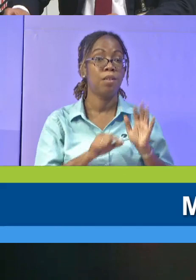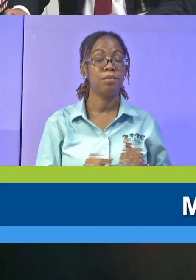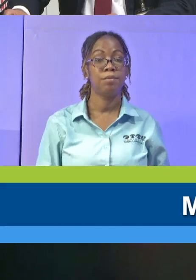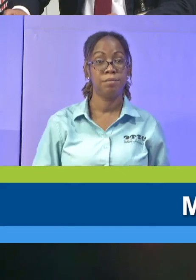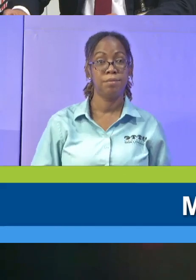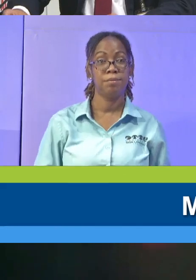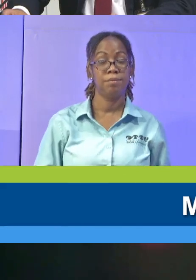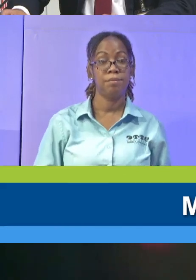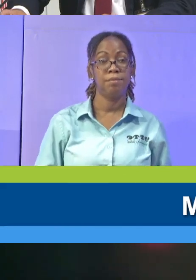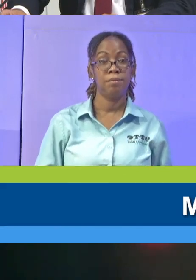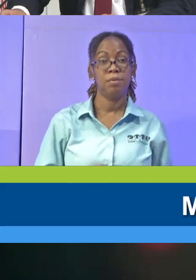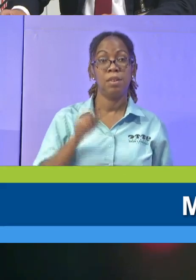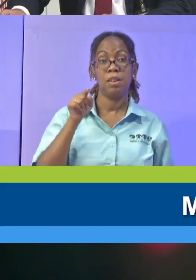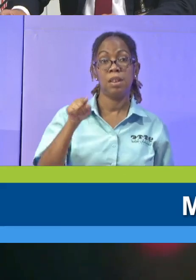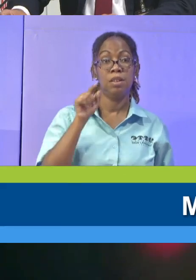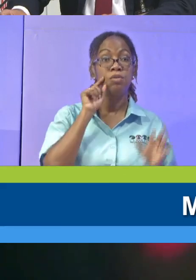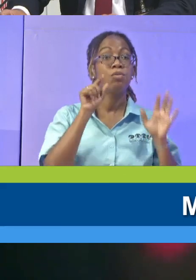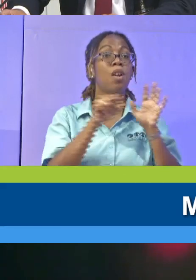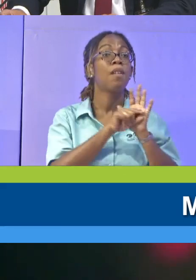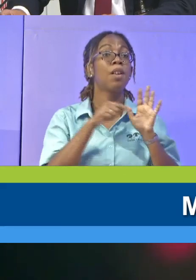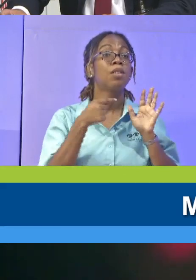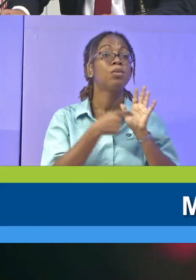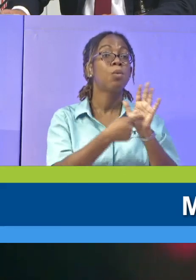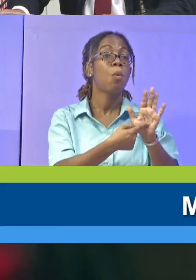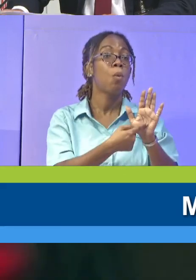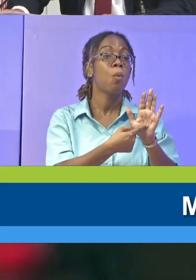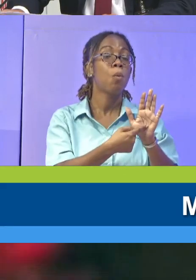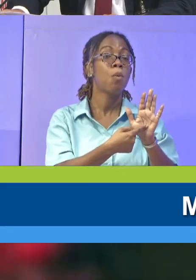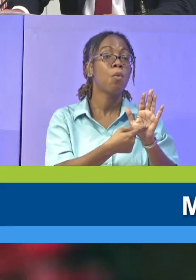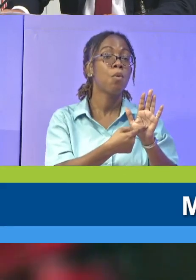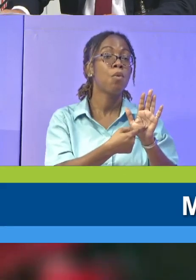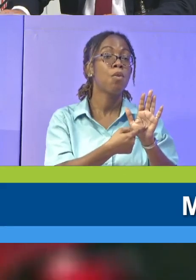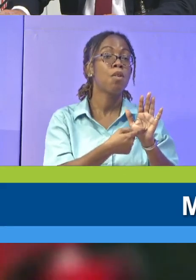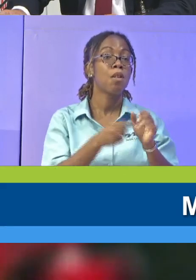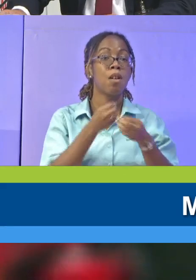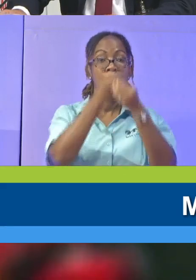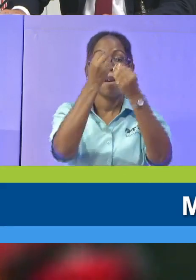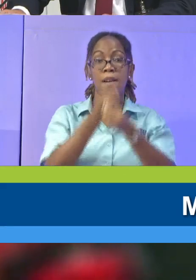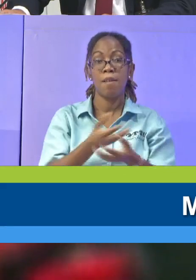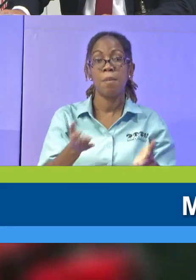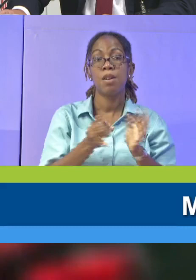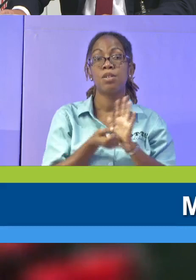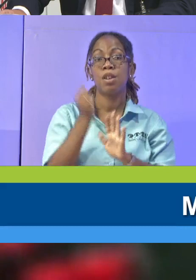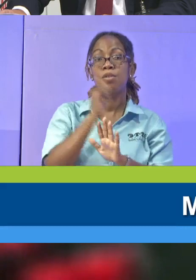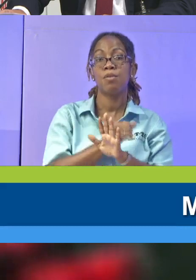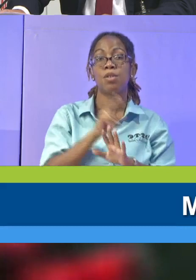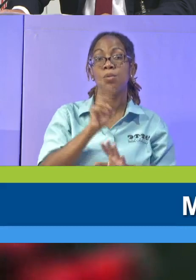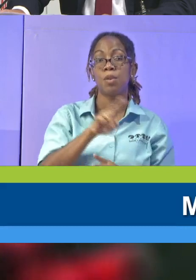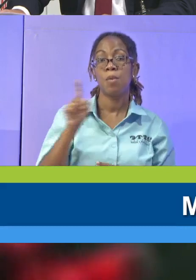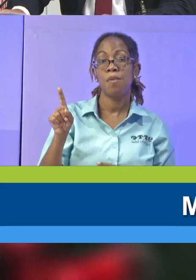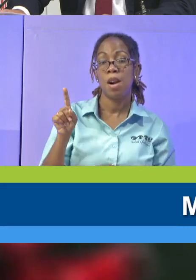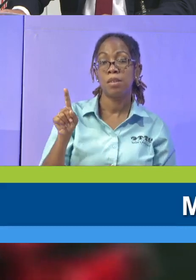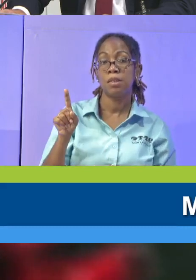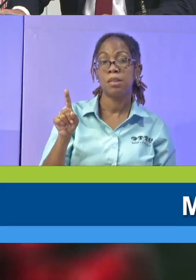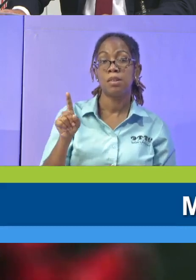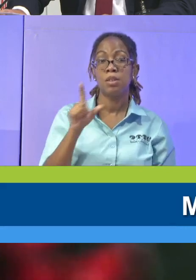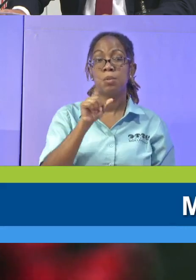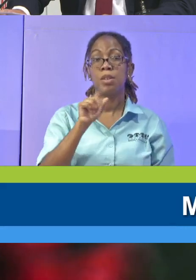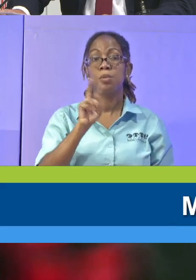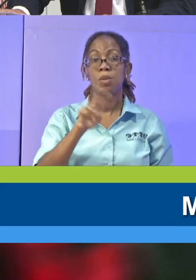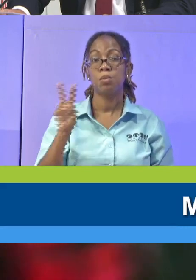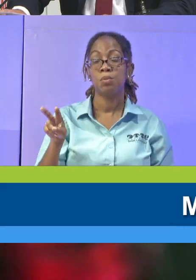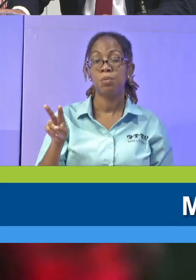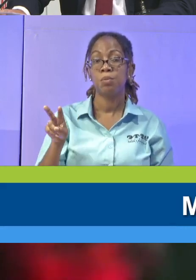So this graph shows latest data provided on January 21st, 2022. Again,